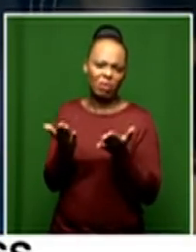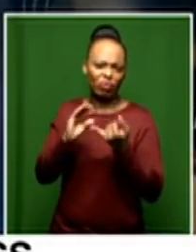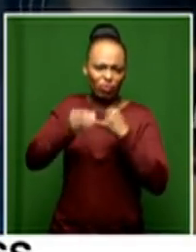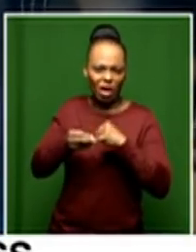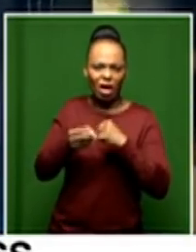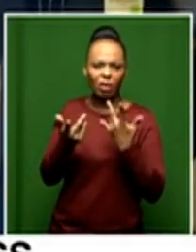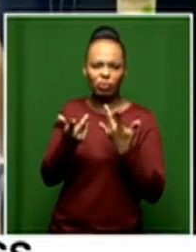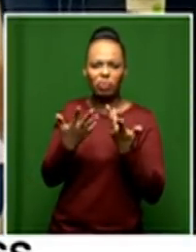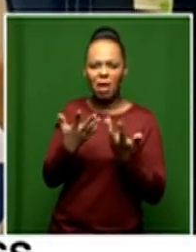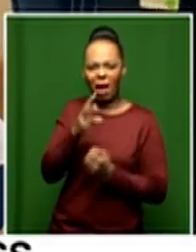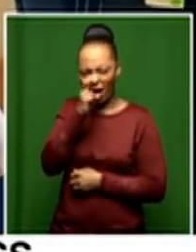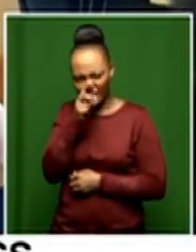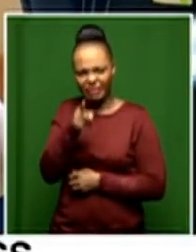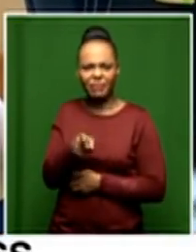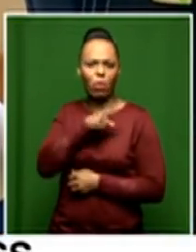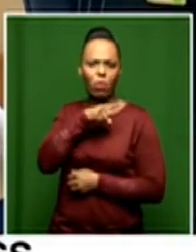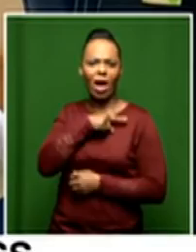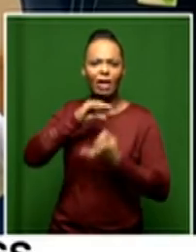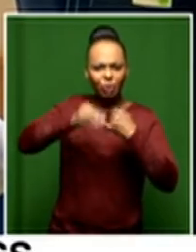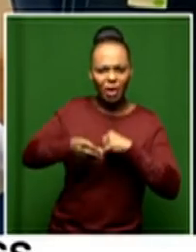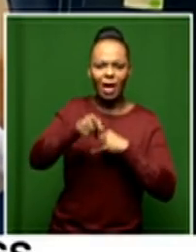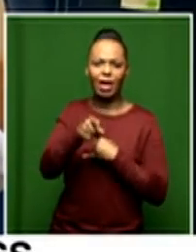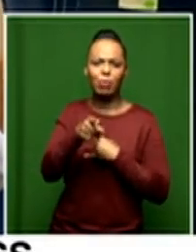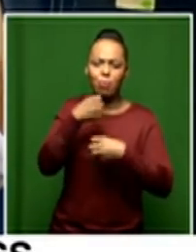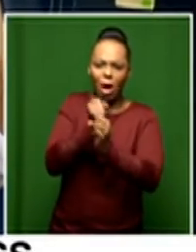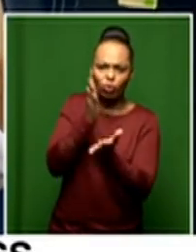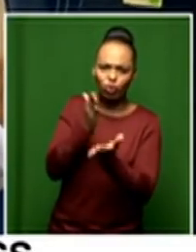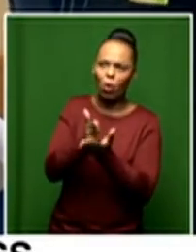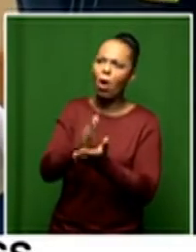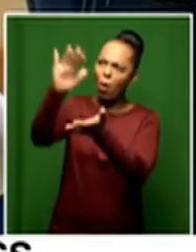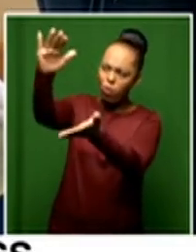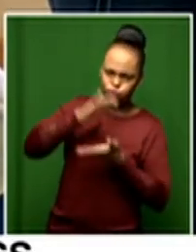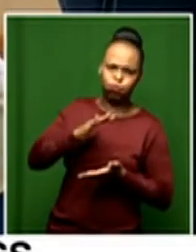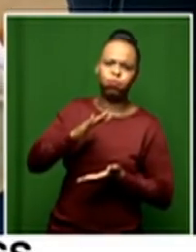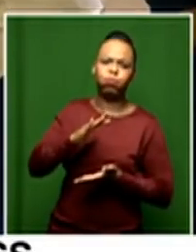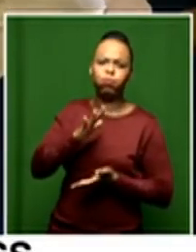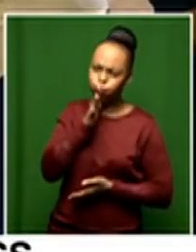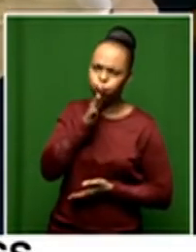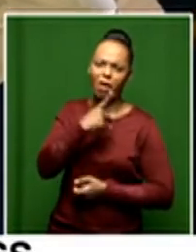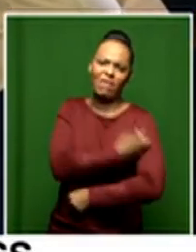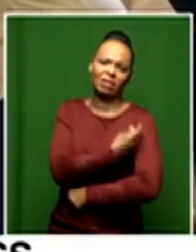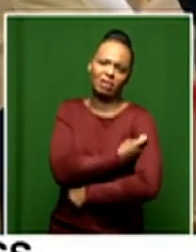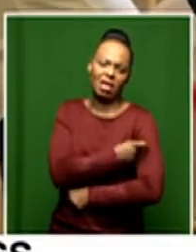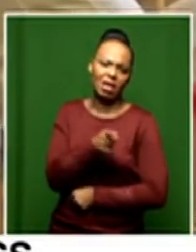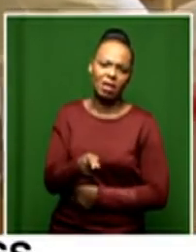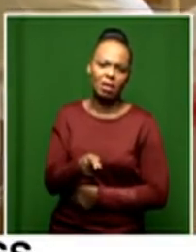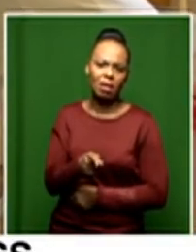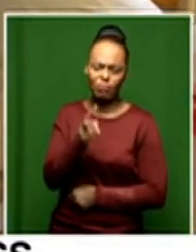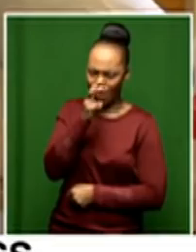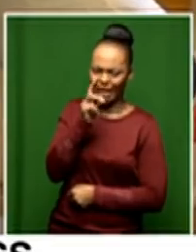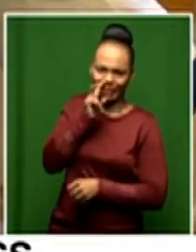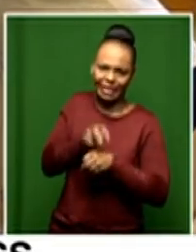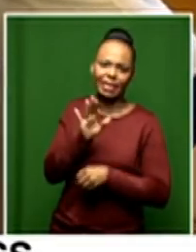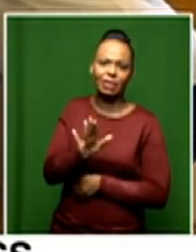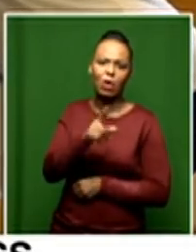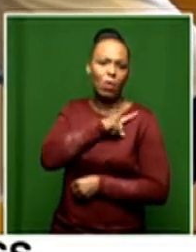bit more aggressive on trying to make sure that we receive a large amount of vaccine dose.